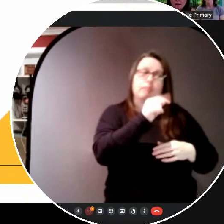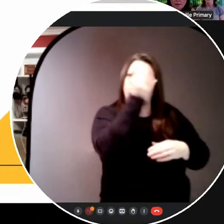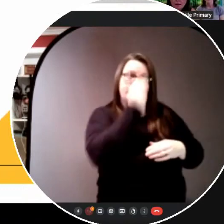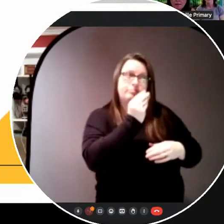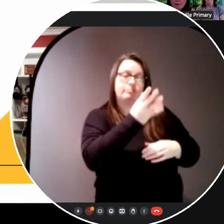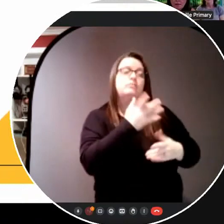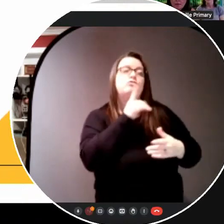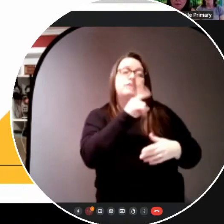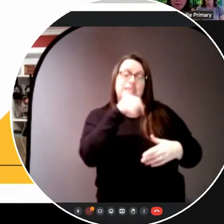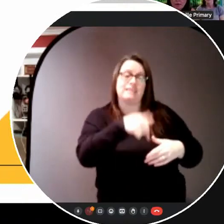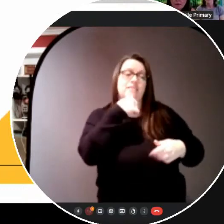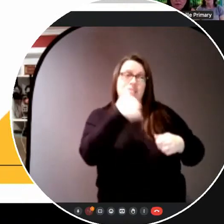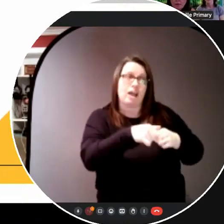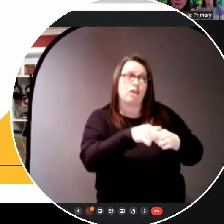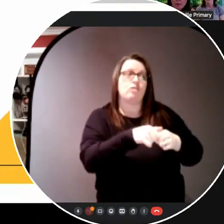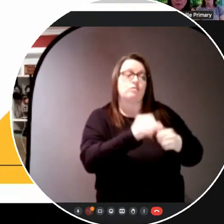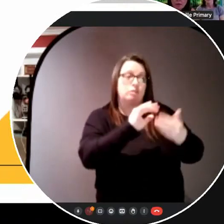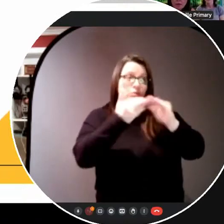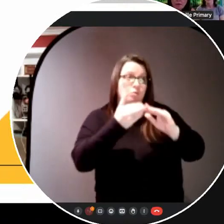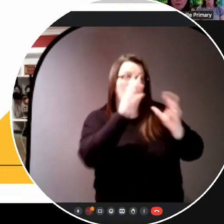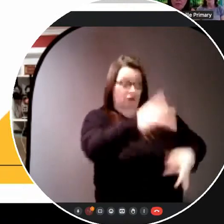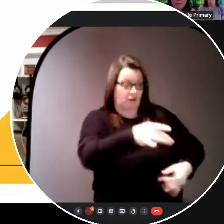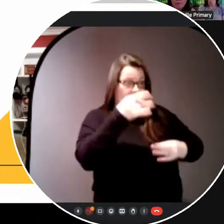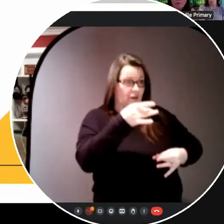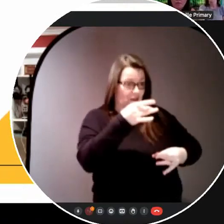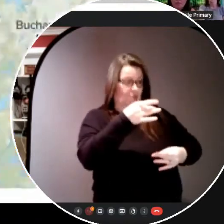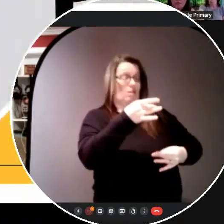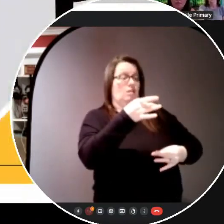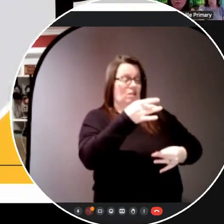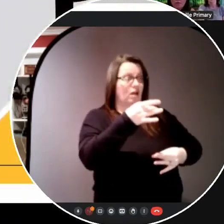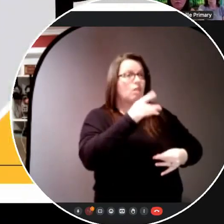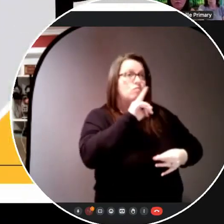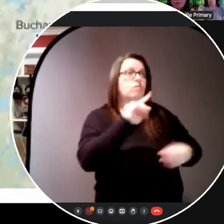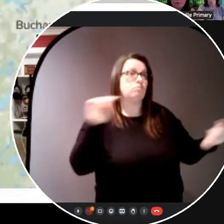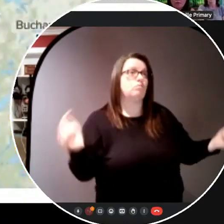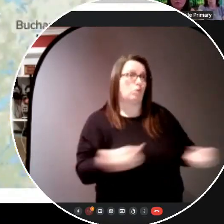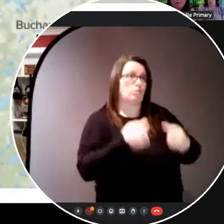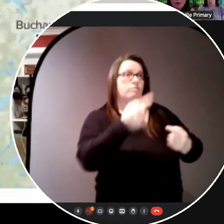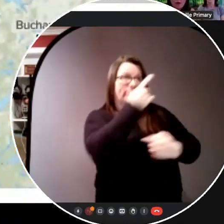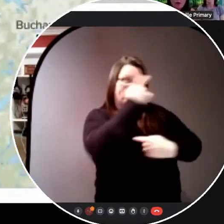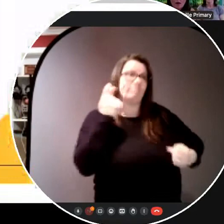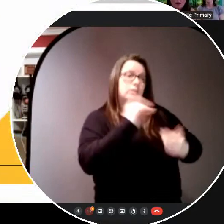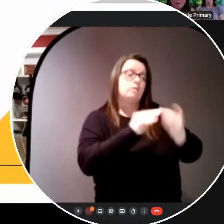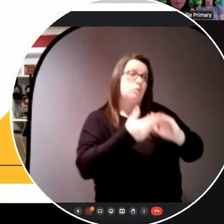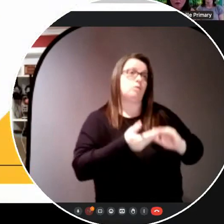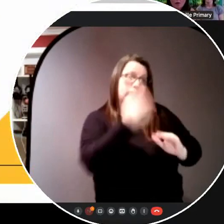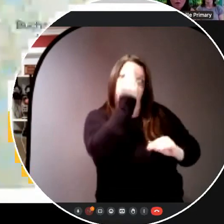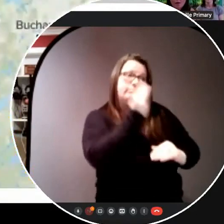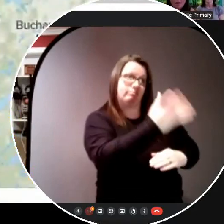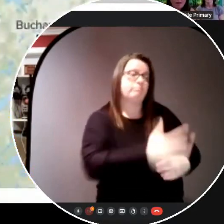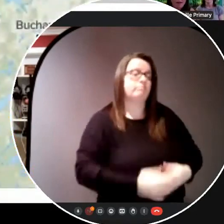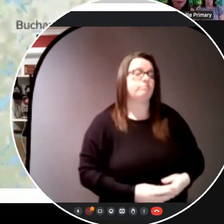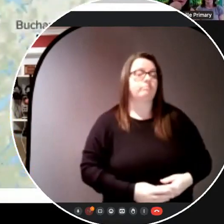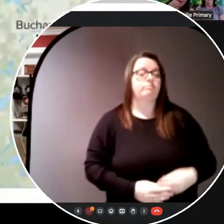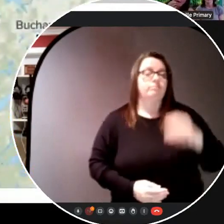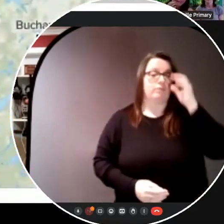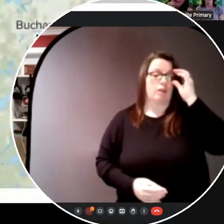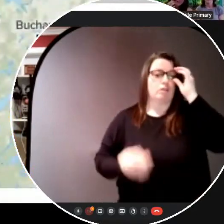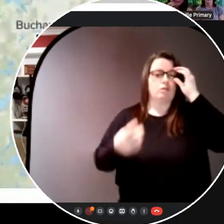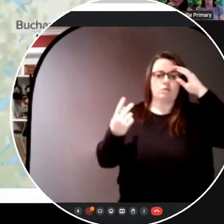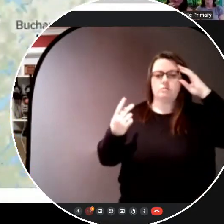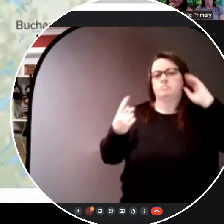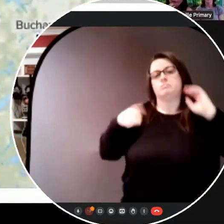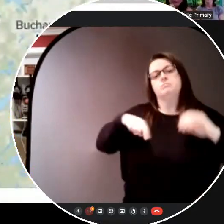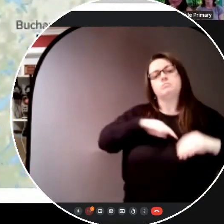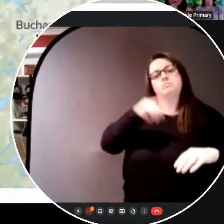Oops. So we were thinking